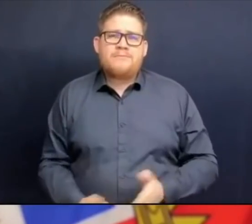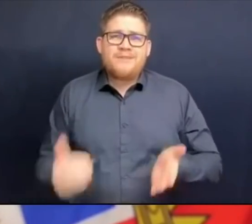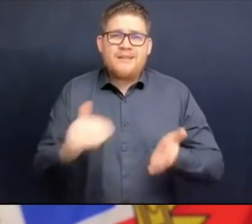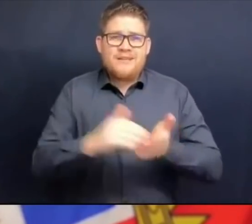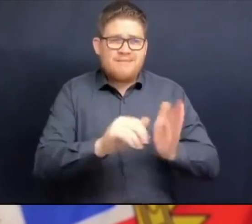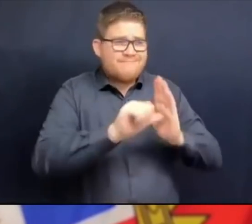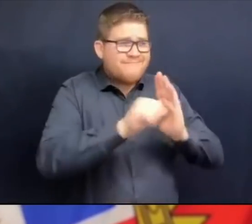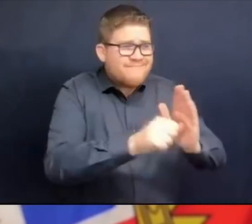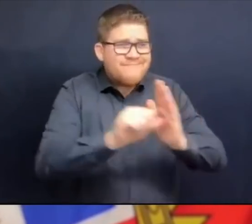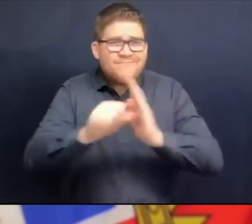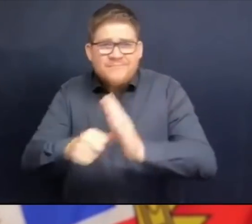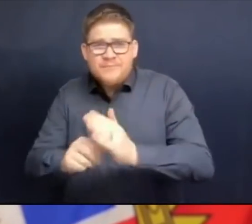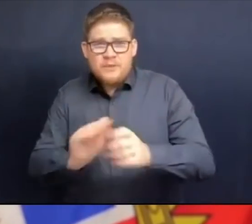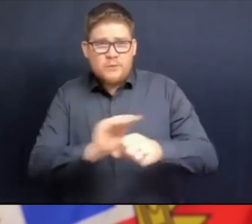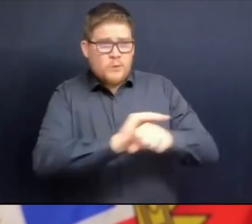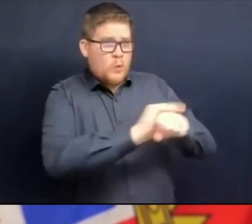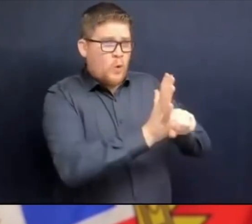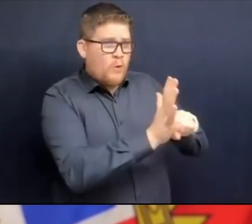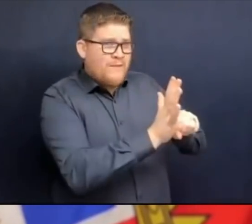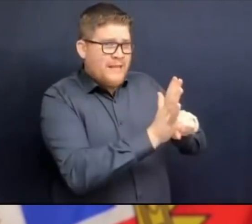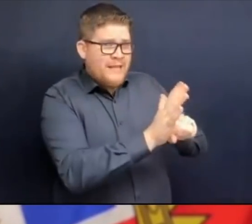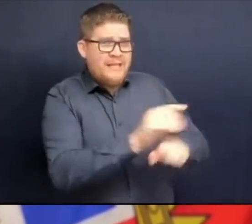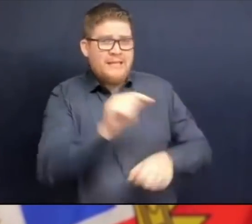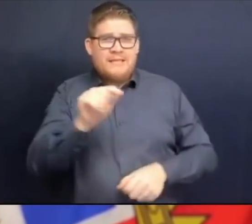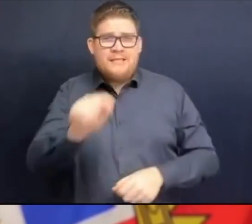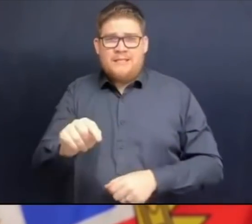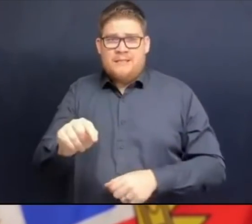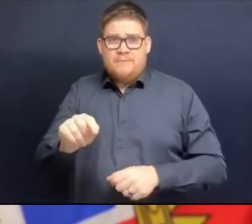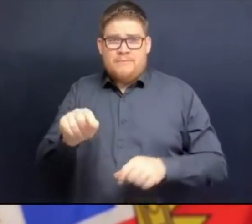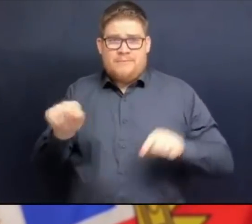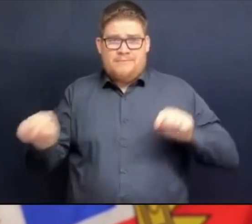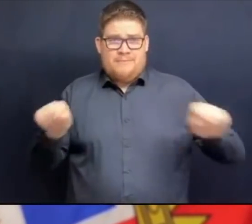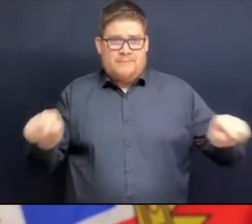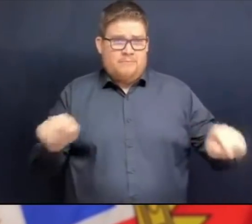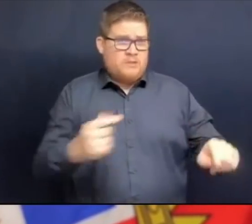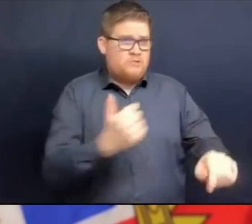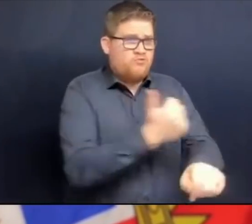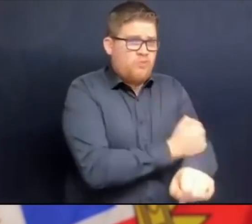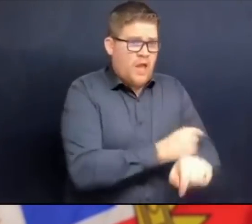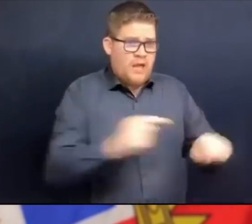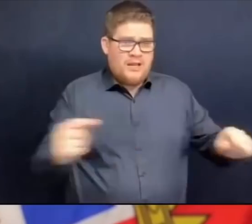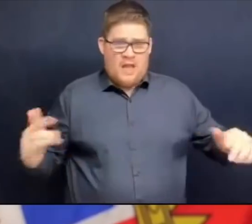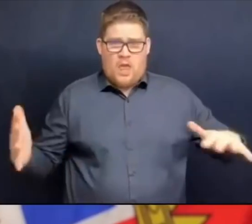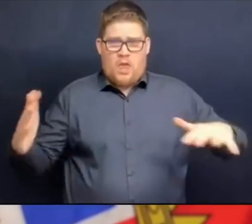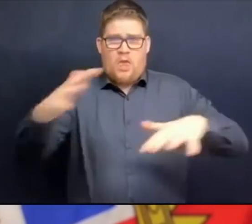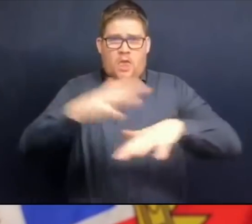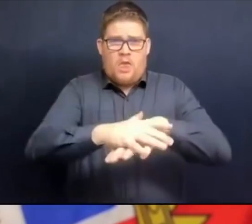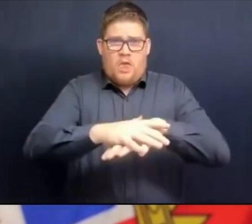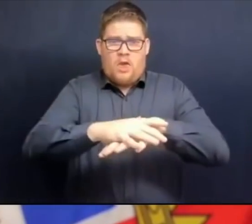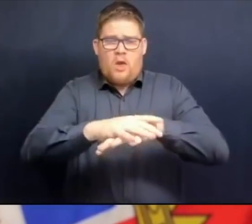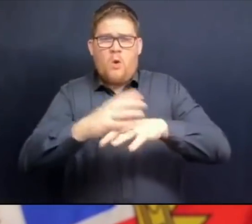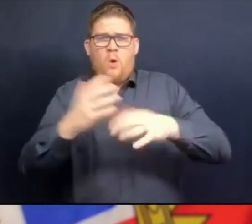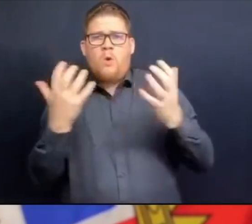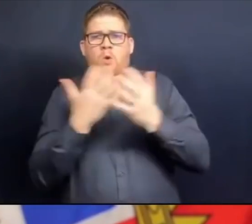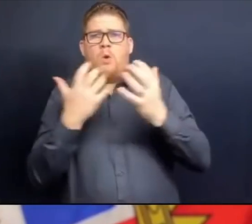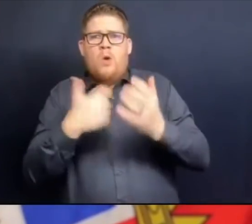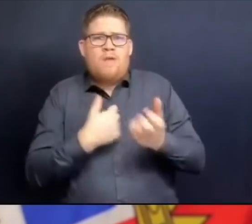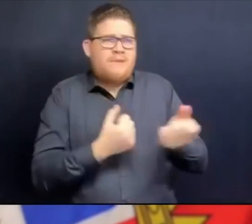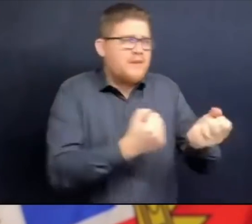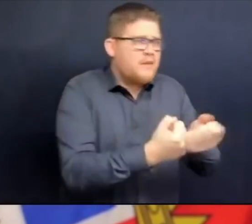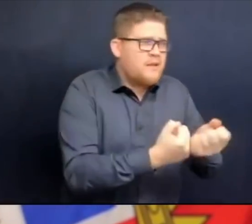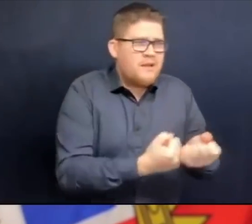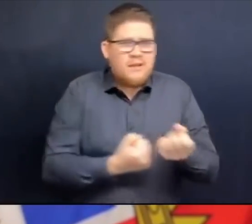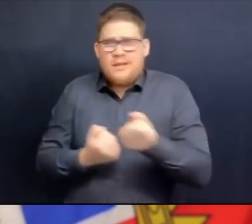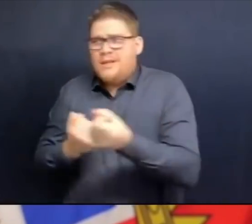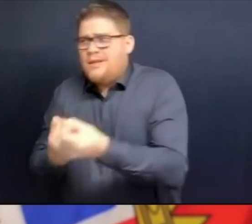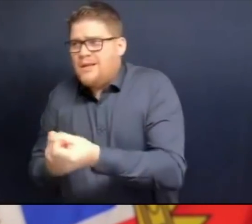two health crises are intertwined, and getting through this next phase and getting through the